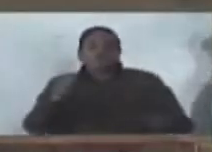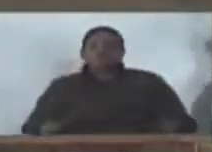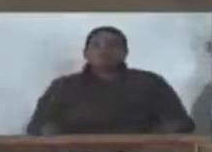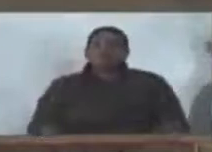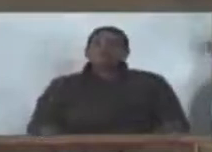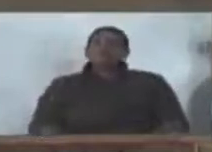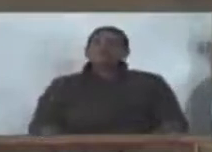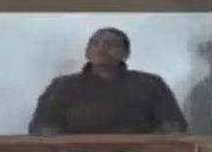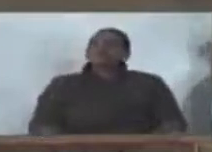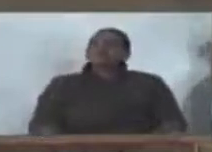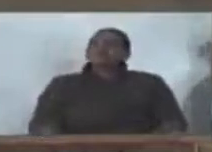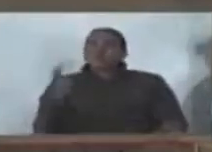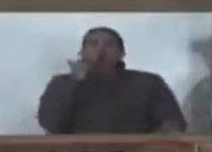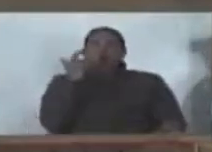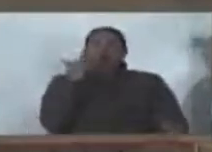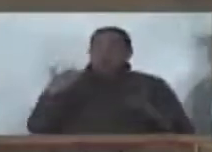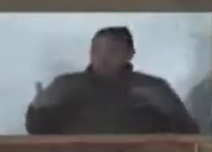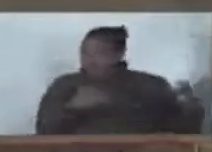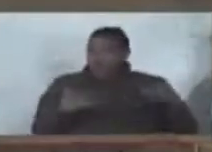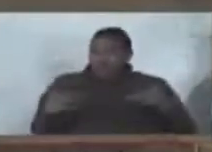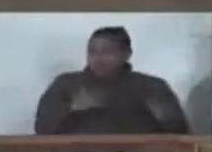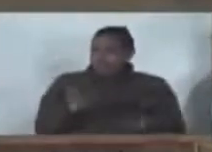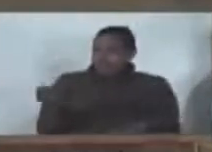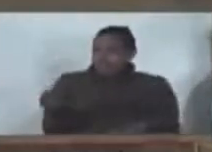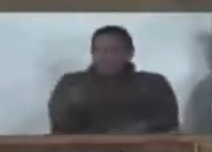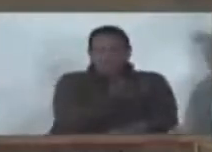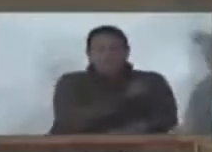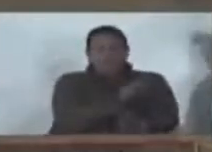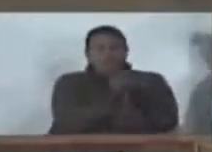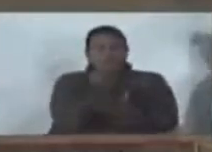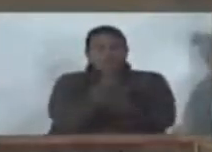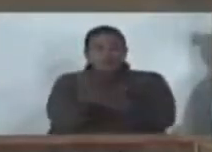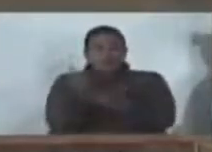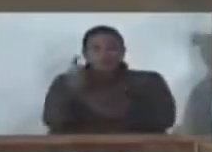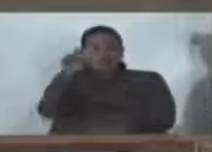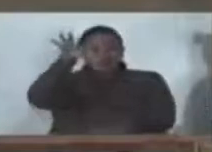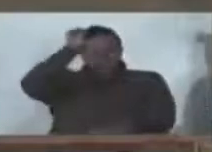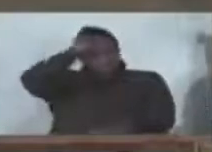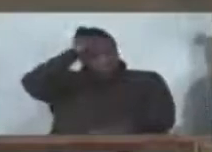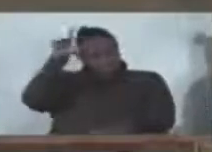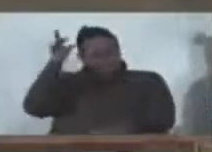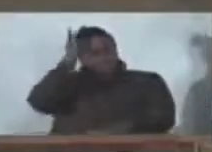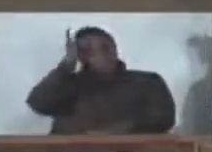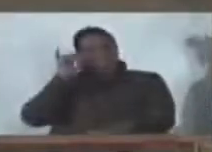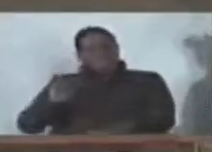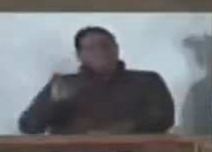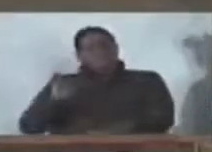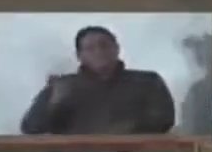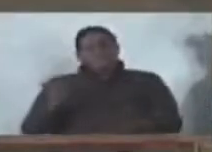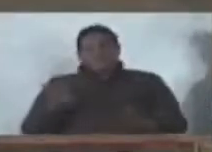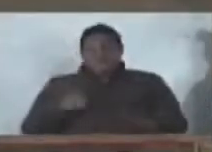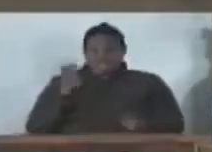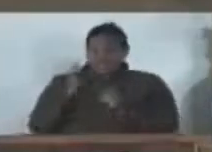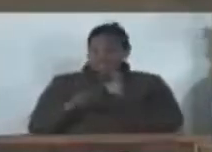the violent attacks over the last few weeks, Mr. Speaker, must serve to remind us all that we simply cannot